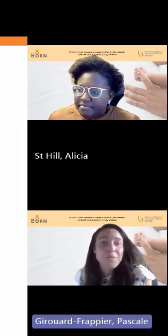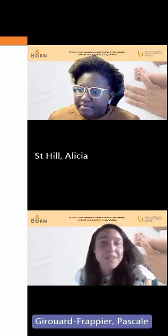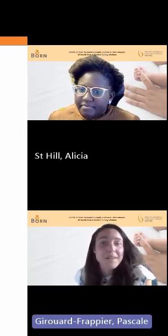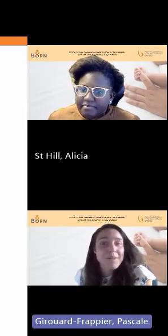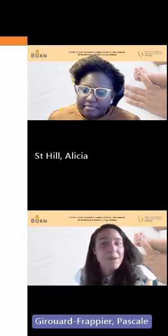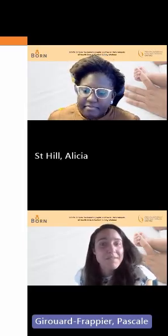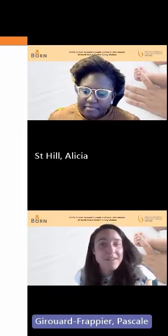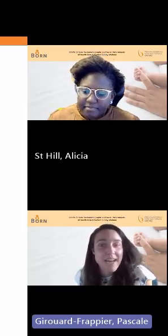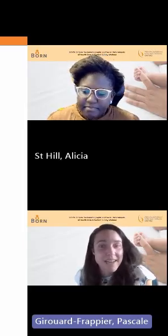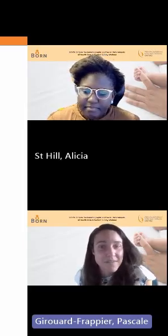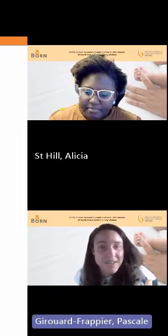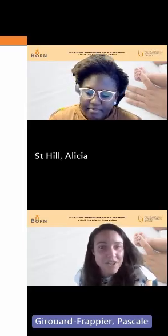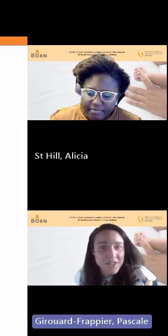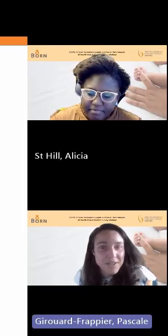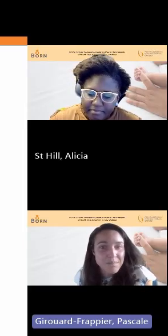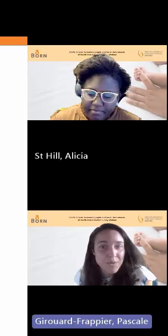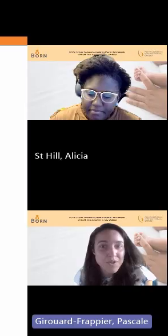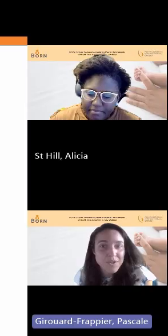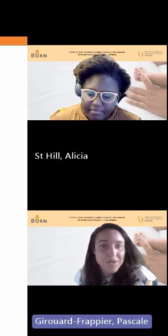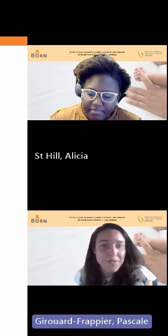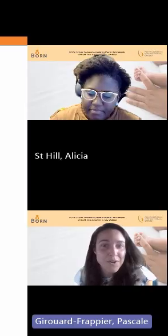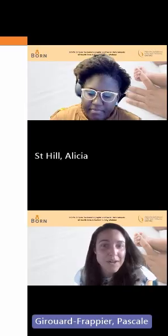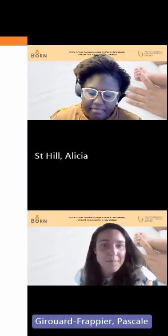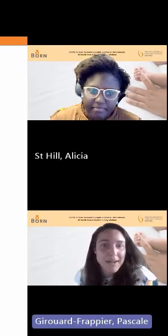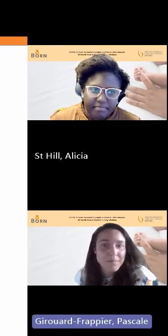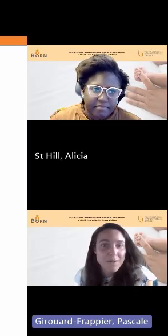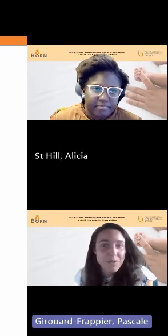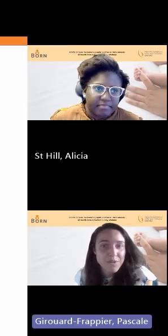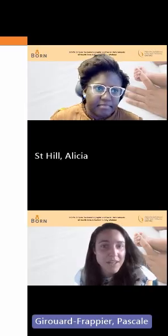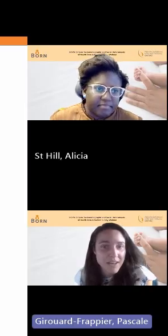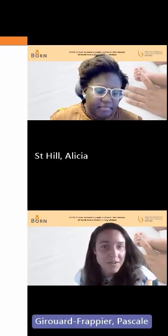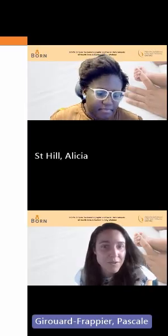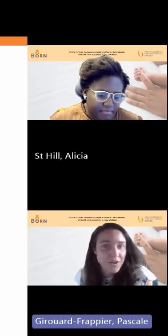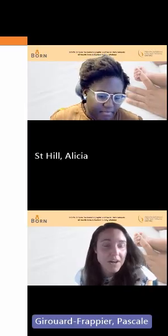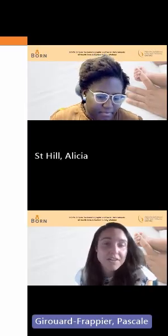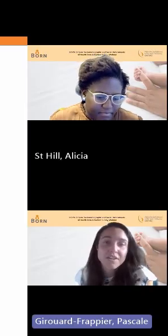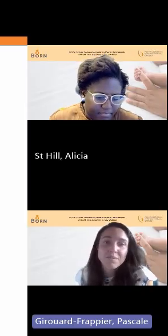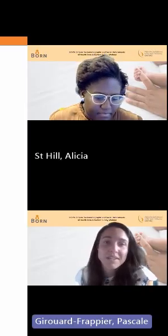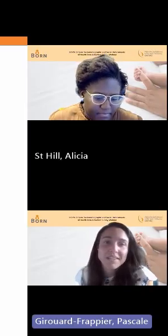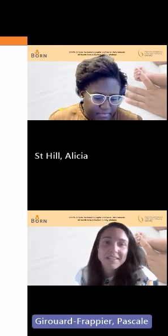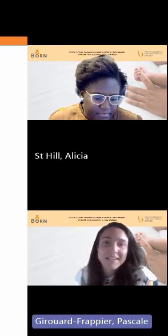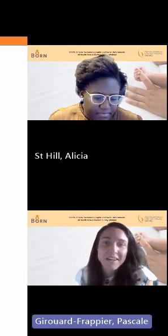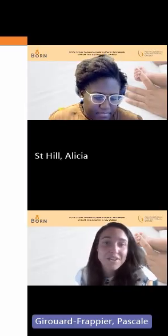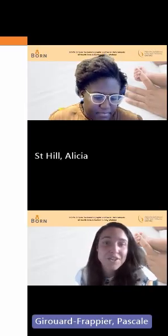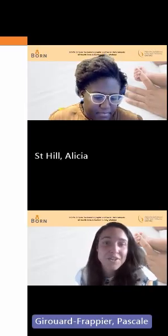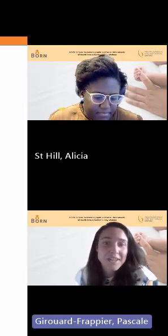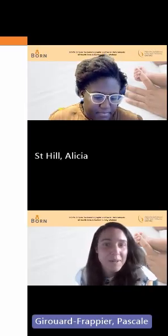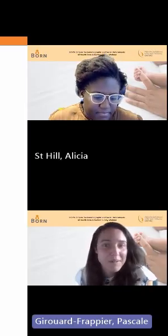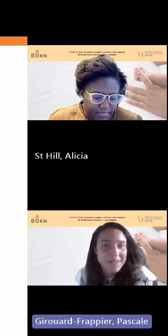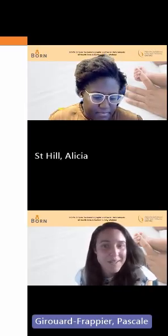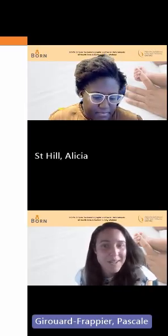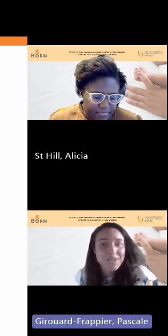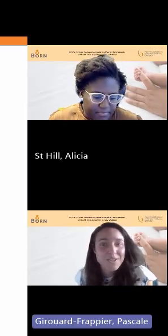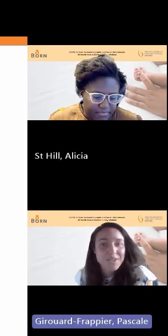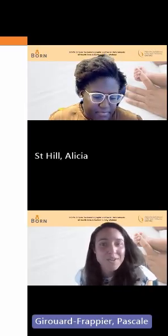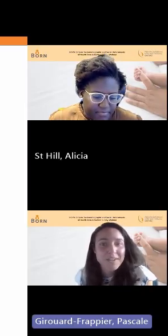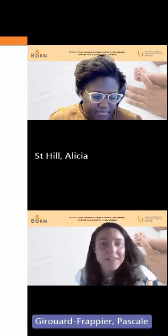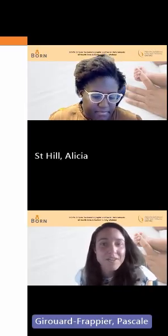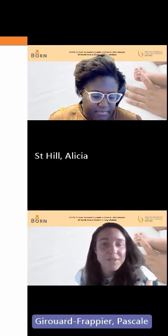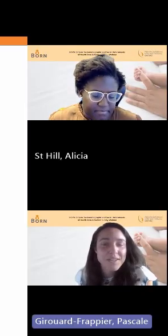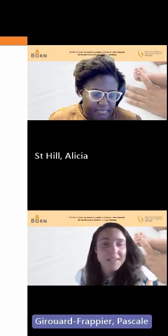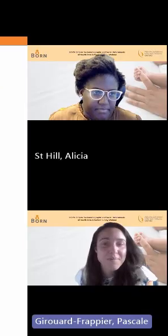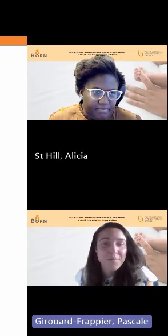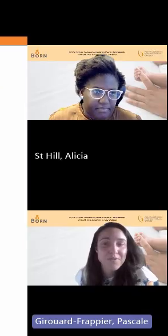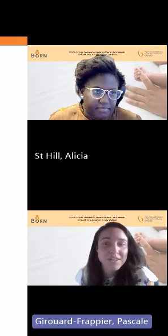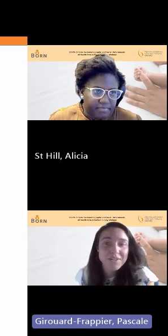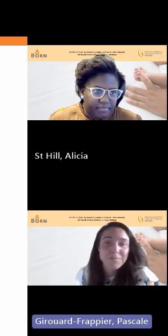An award-winning midwife and activist, she's most noted for her impact on midwifery care for undocumented and uninsured immigrants. She's currently